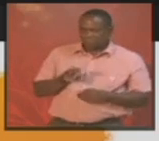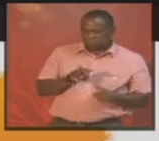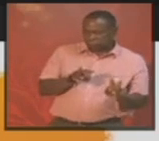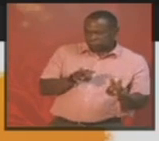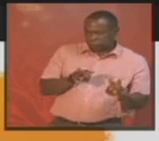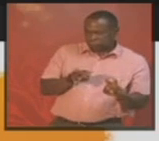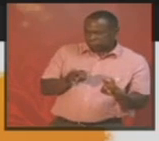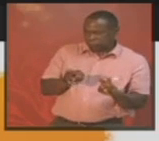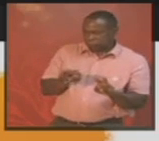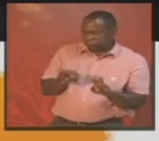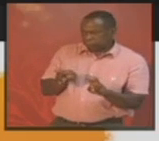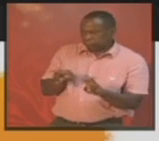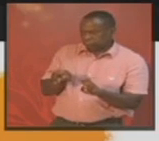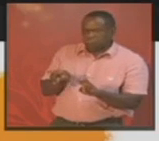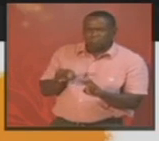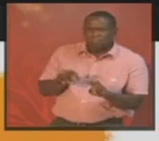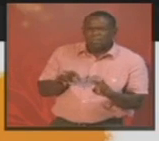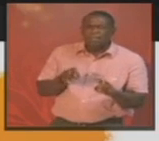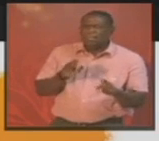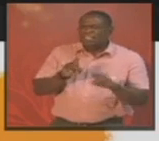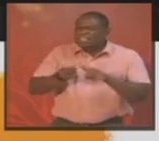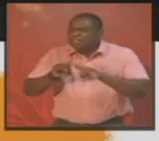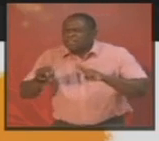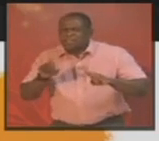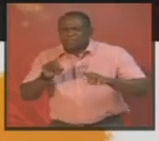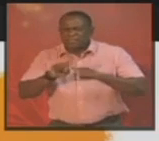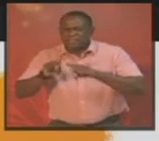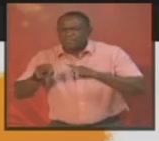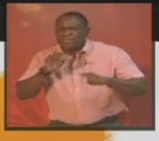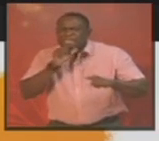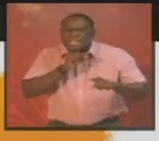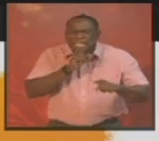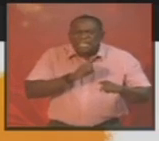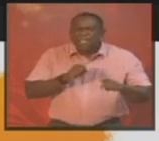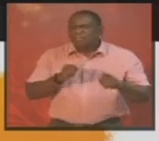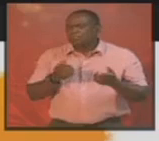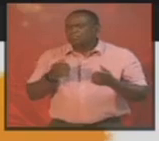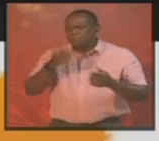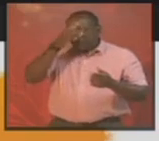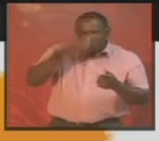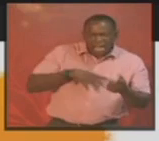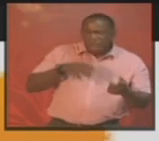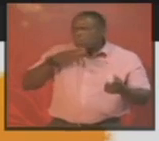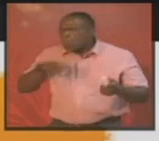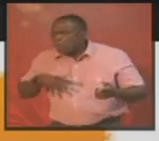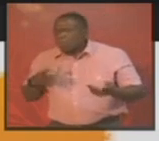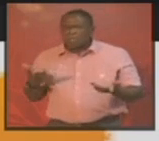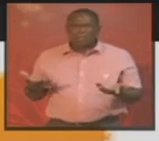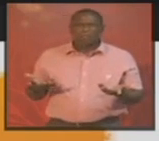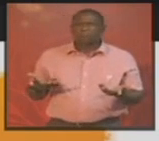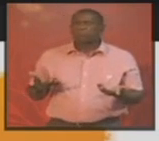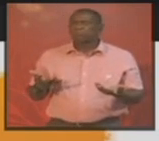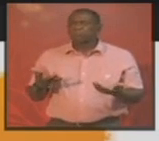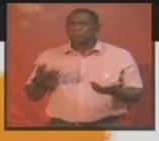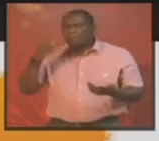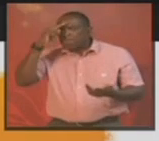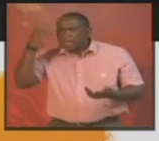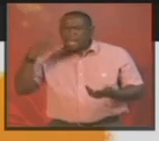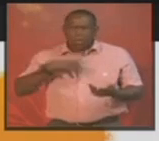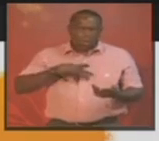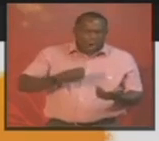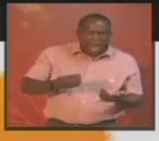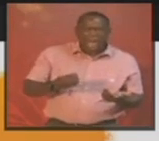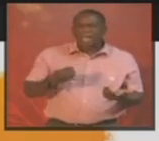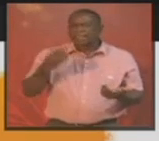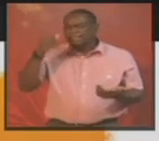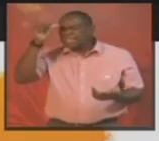ages, their genders, and their ethnicities. Remembering that the vaccine is for the worldwide population, so all of these